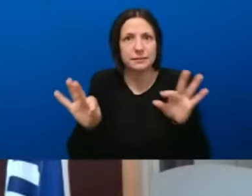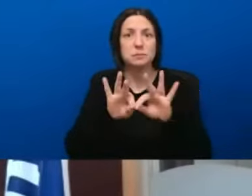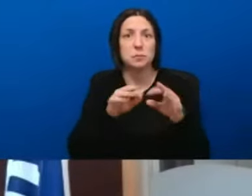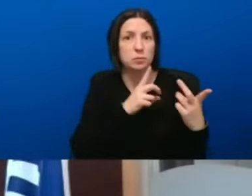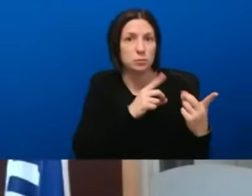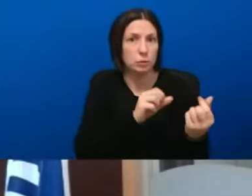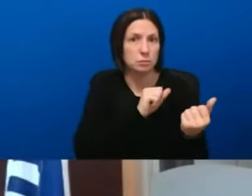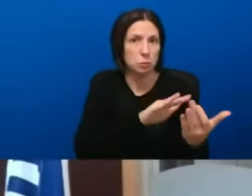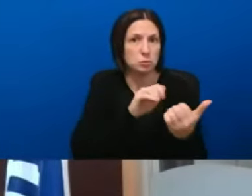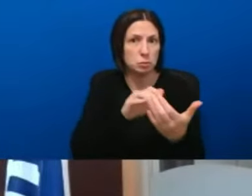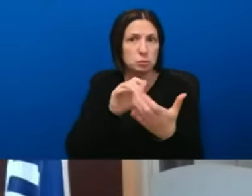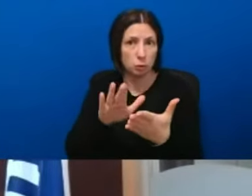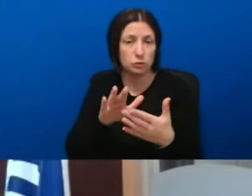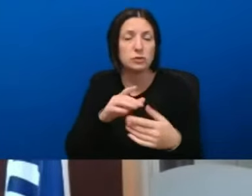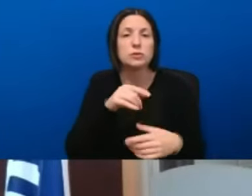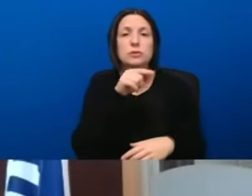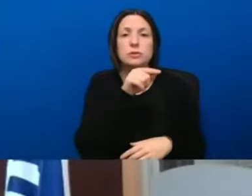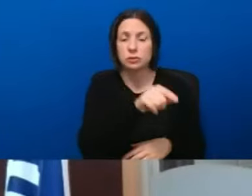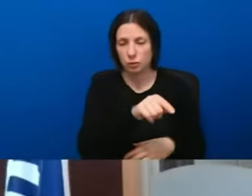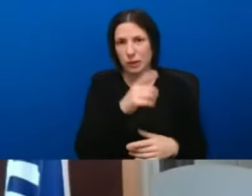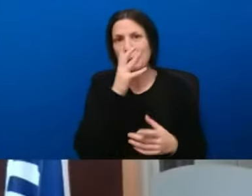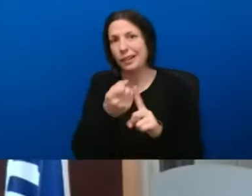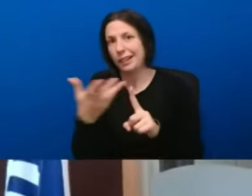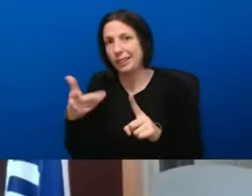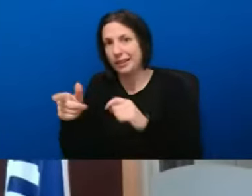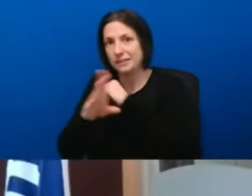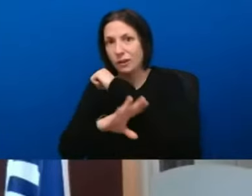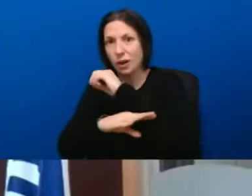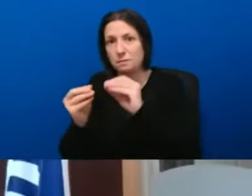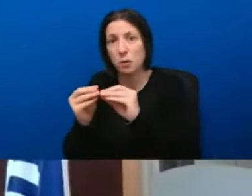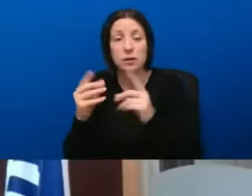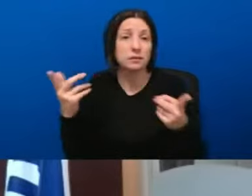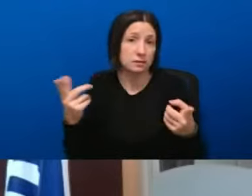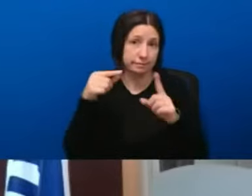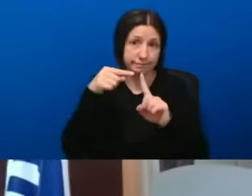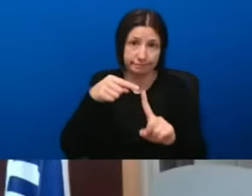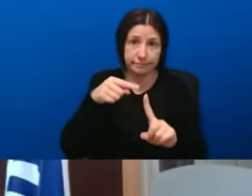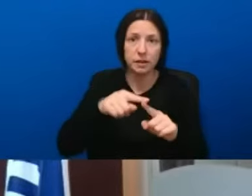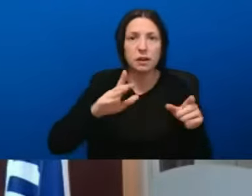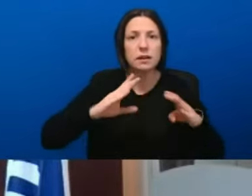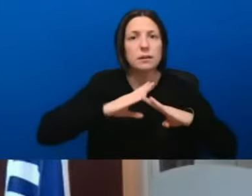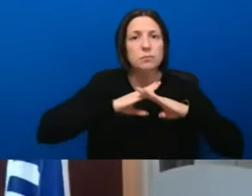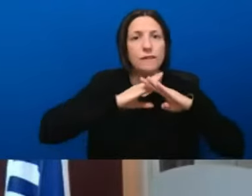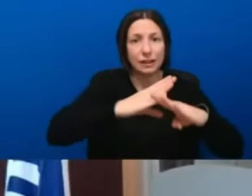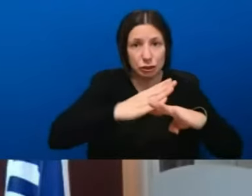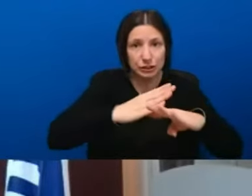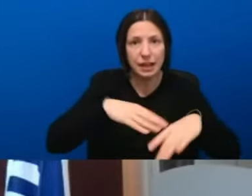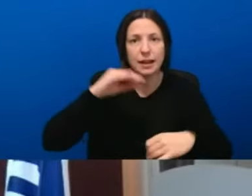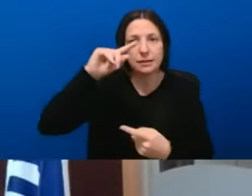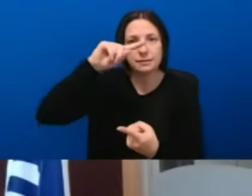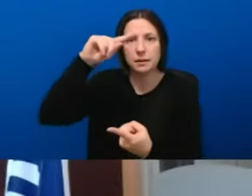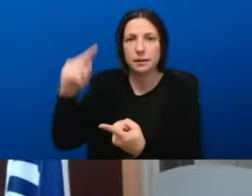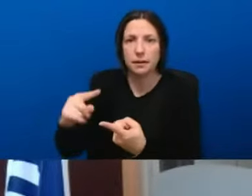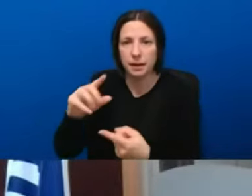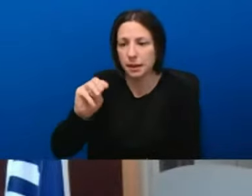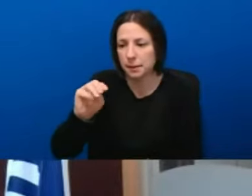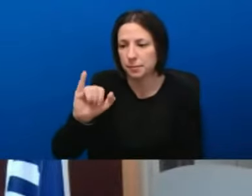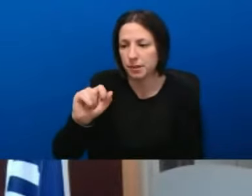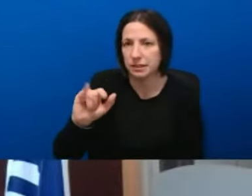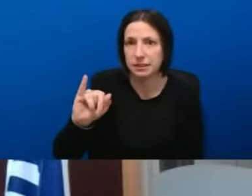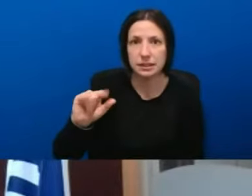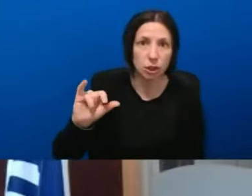We're continuing and will continue to invest heavily into the prevention program, prevention and mitigation, whether that's fuel reduction work around